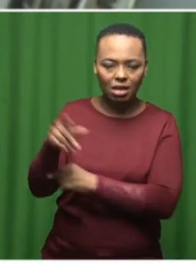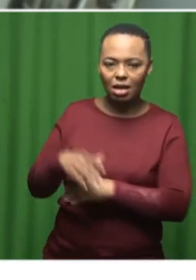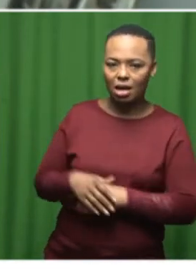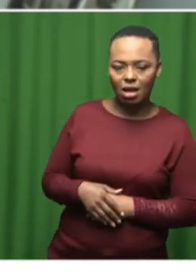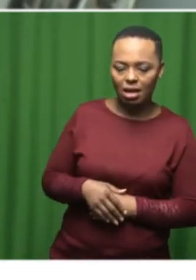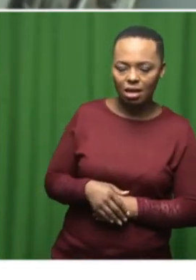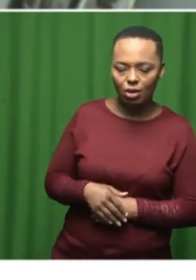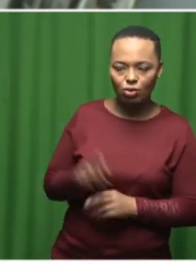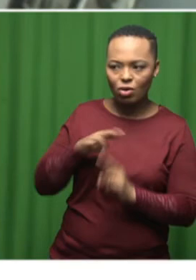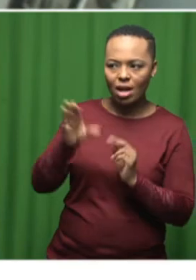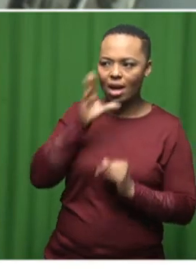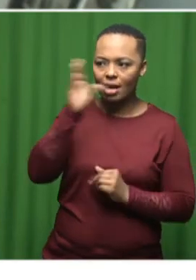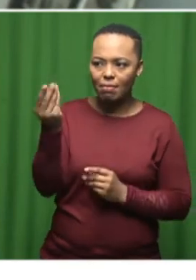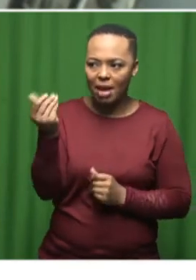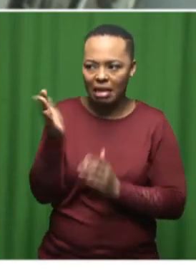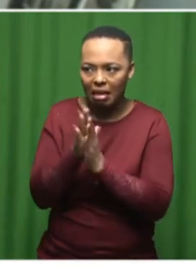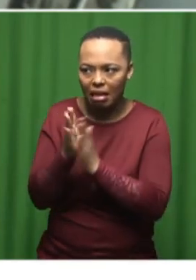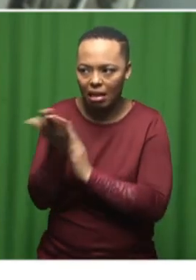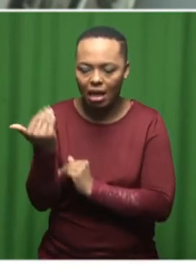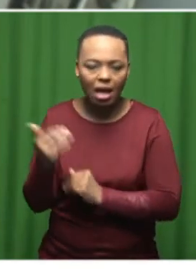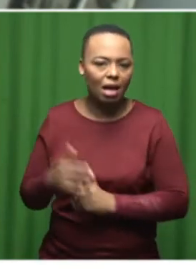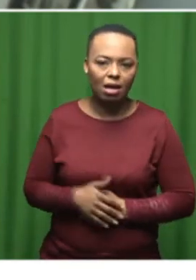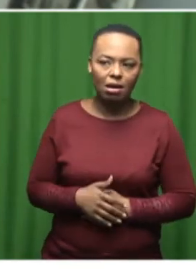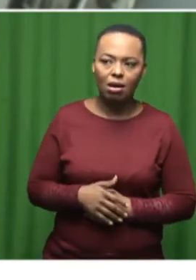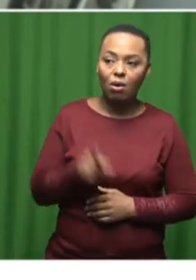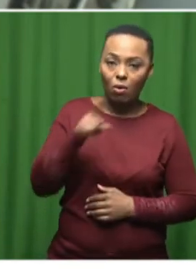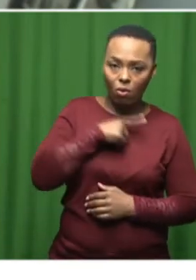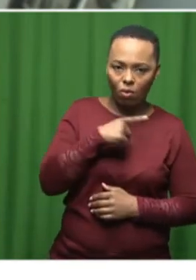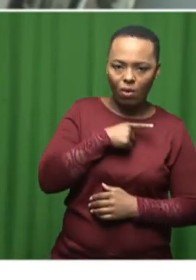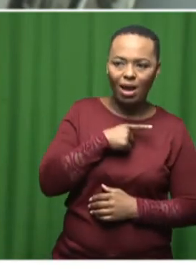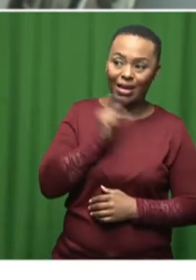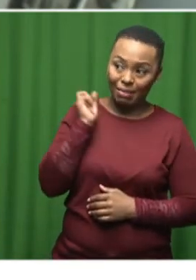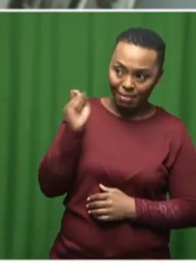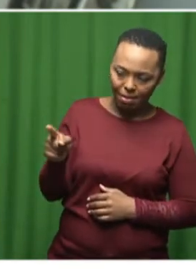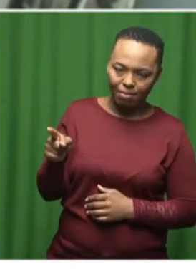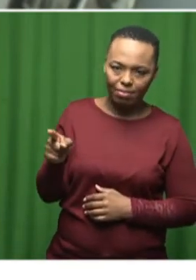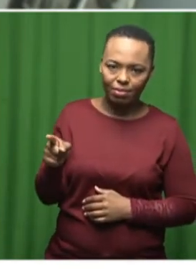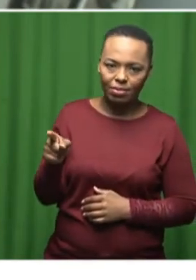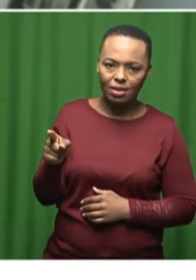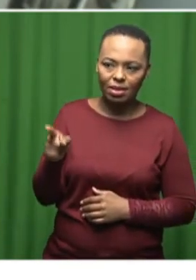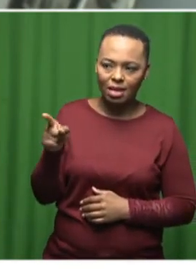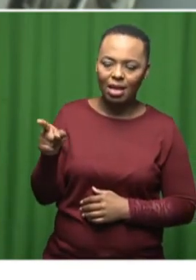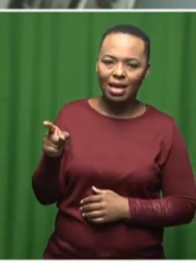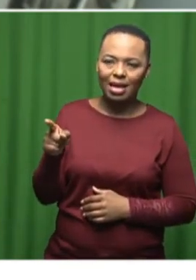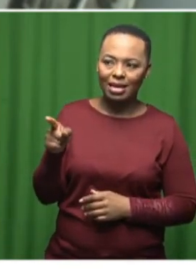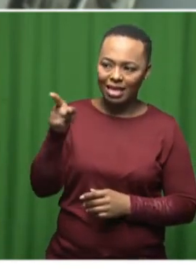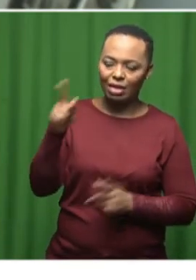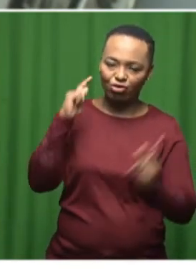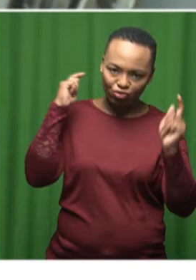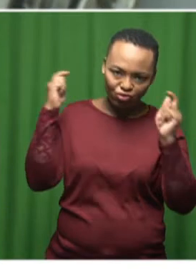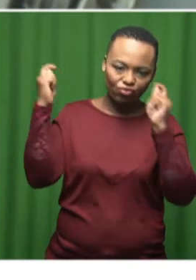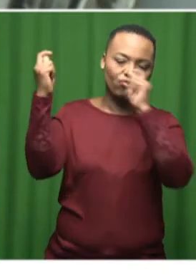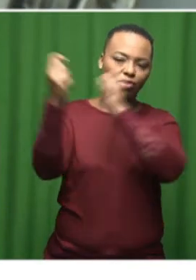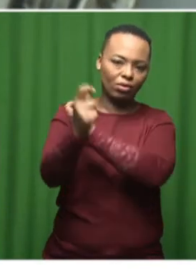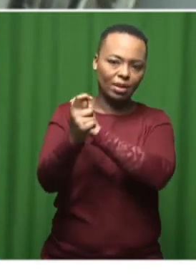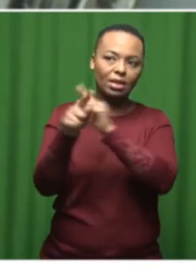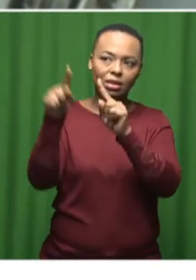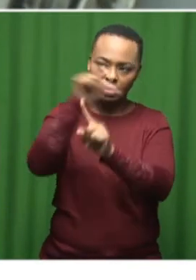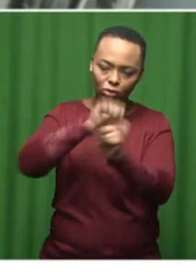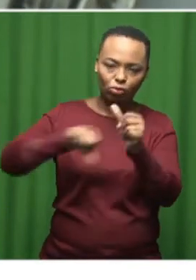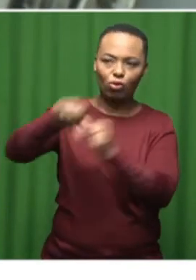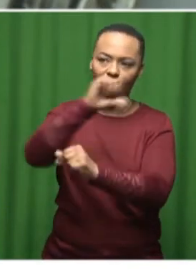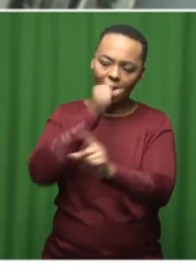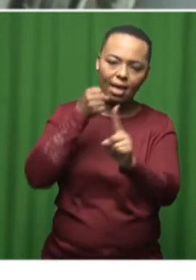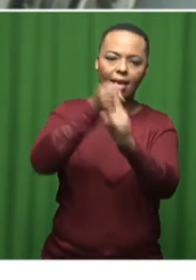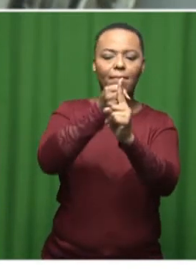Artscape theatre centre, because of that is our transformation and our social impact that we